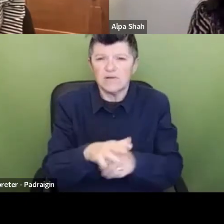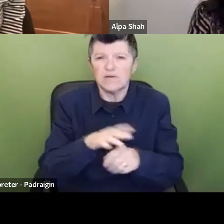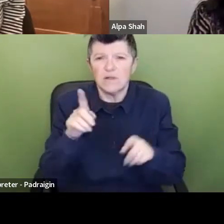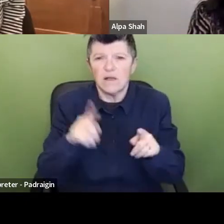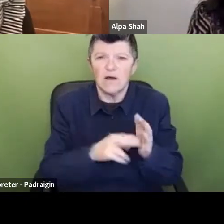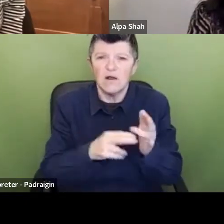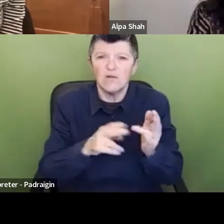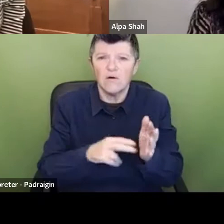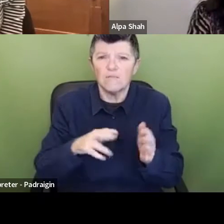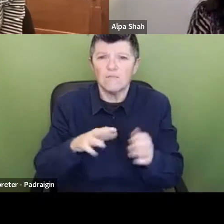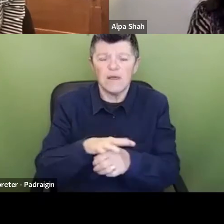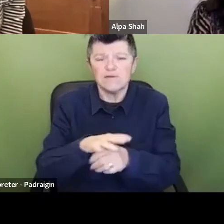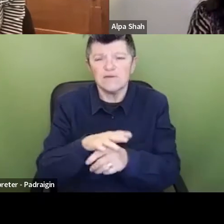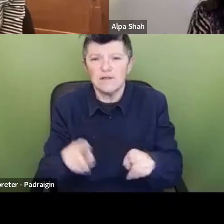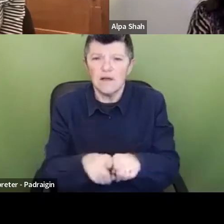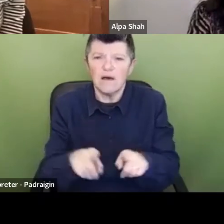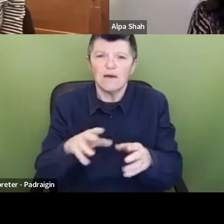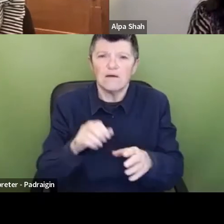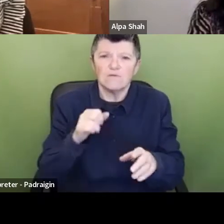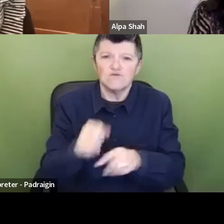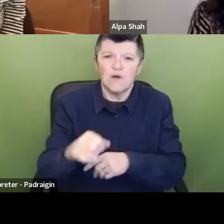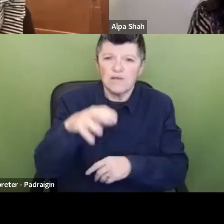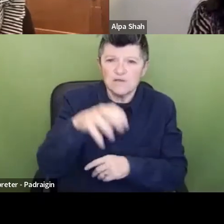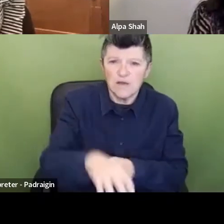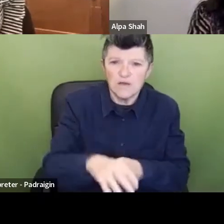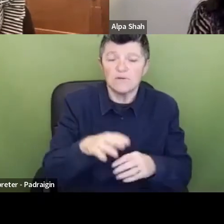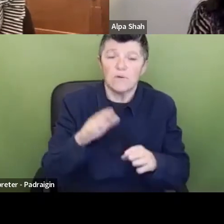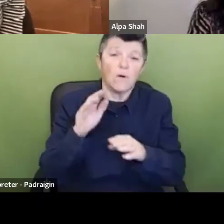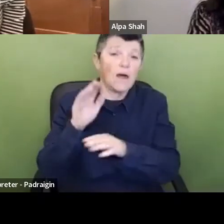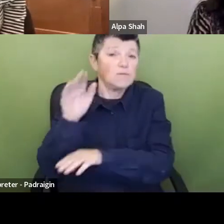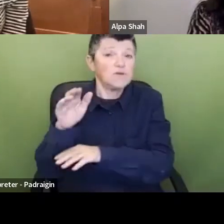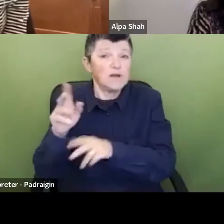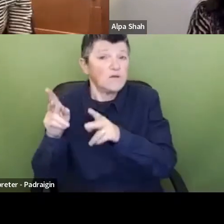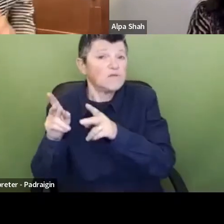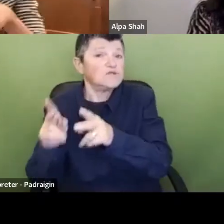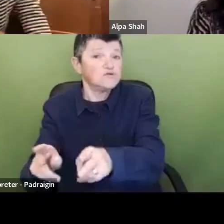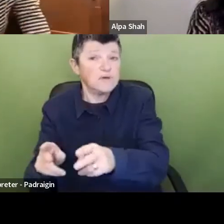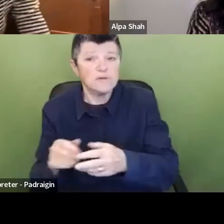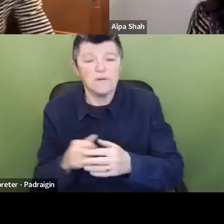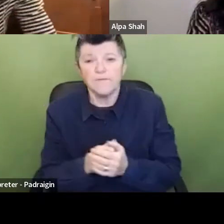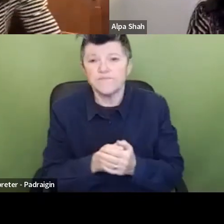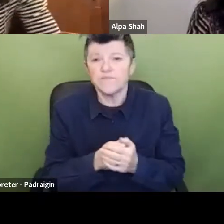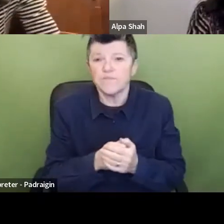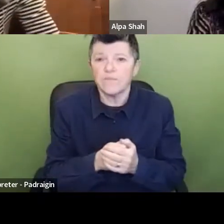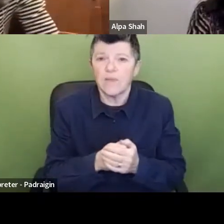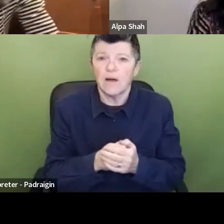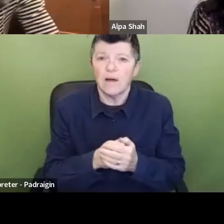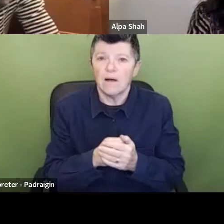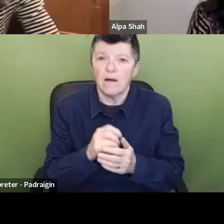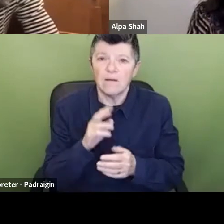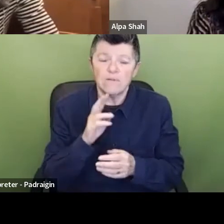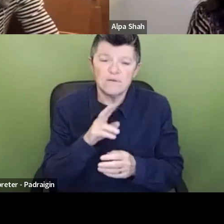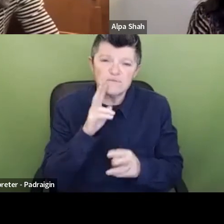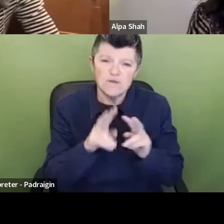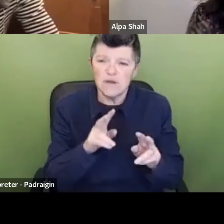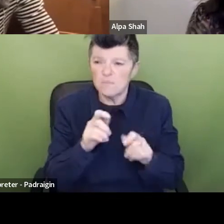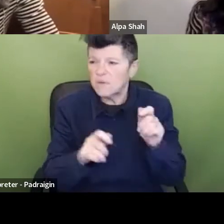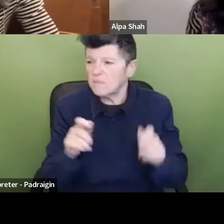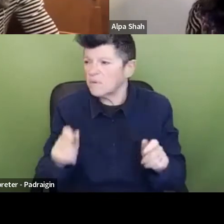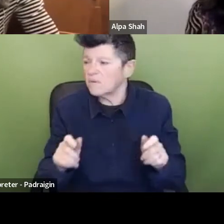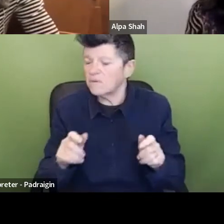of institutional setups on the streets, right? I've been seeing people over the last decade